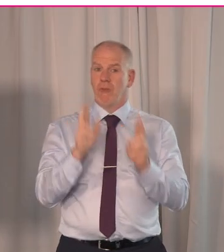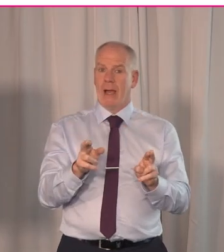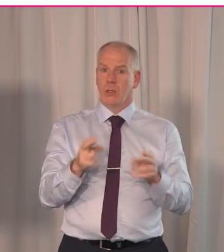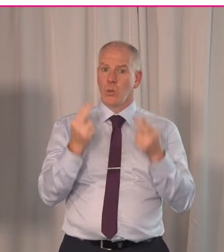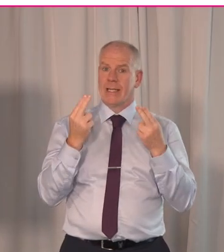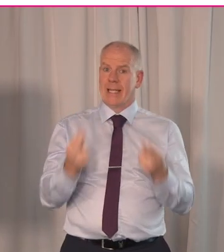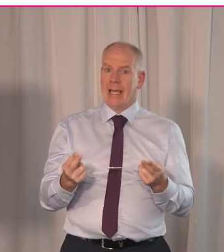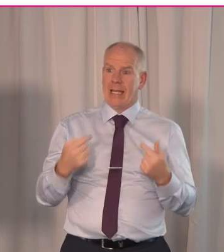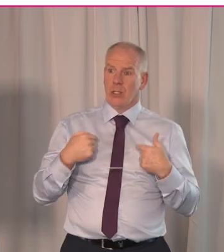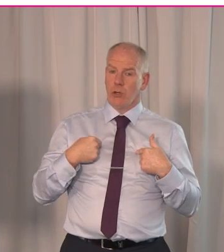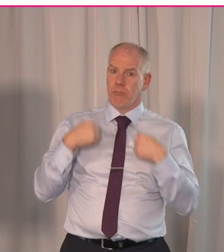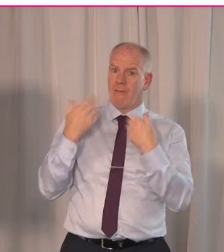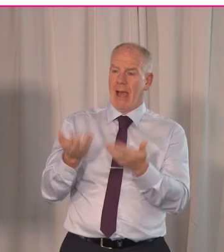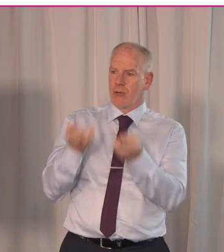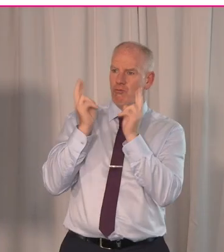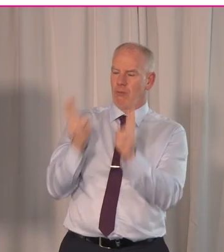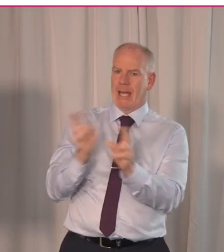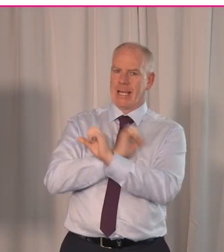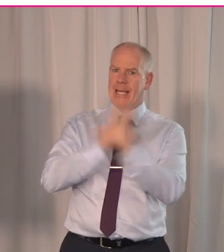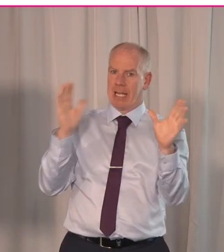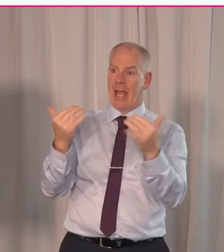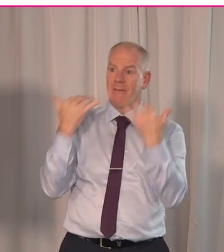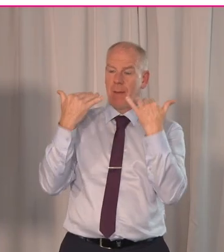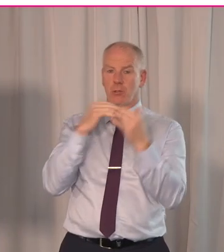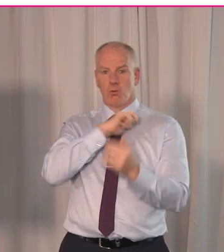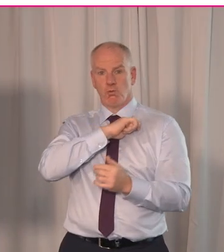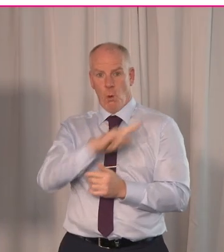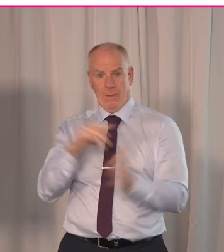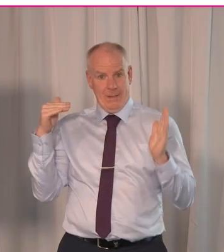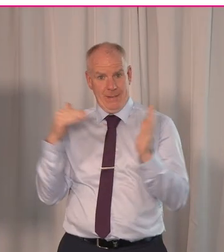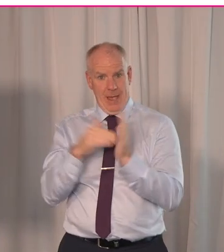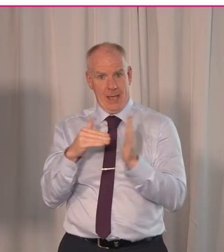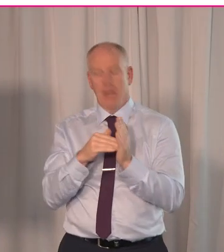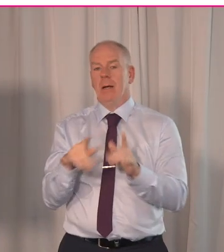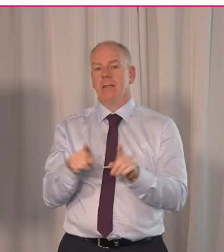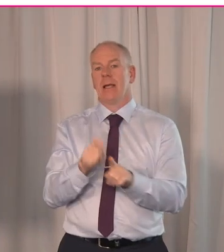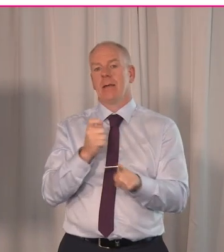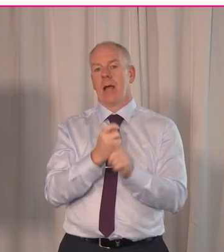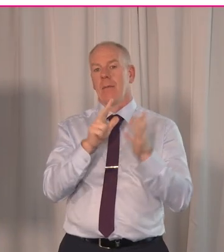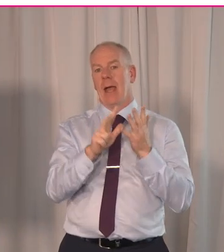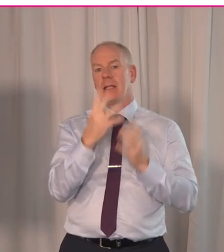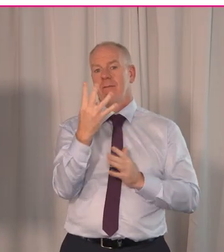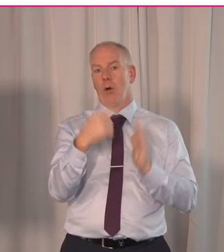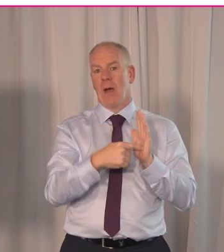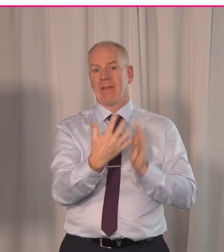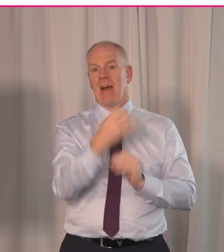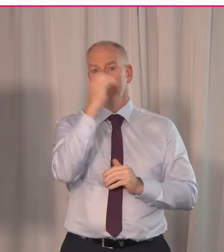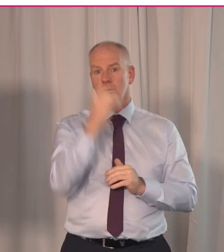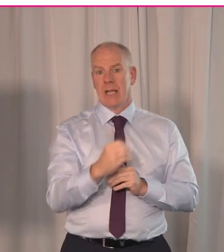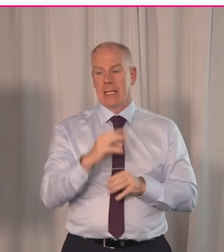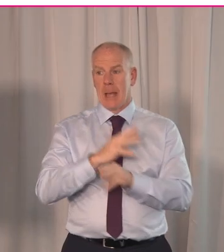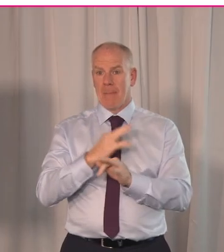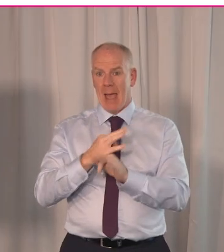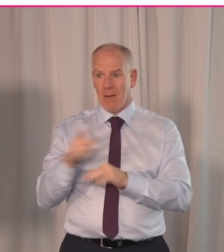we need to give accurate information, truthful information. But while 84.5% of the parents in our